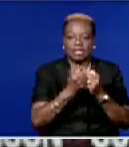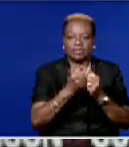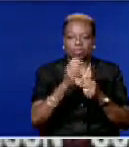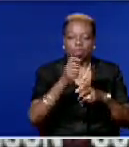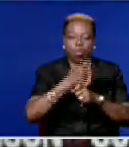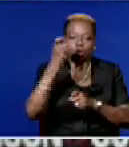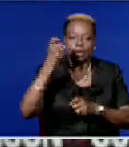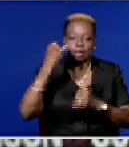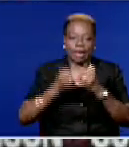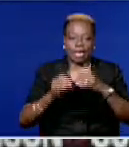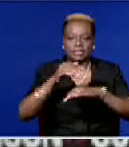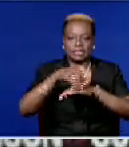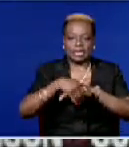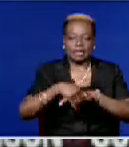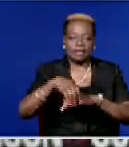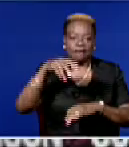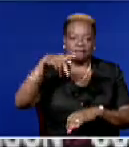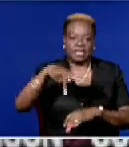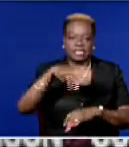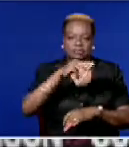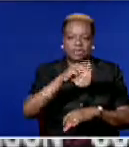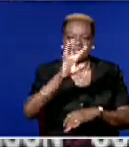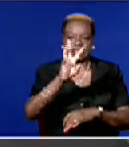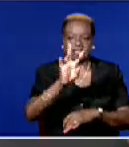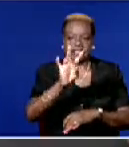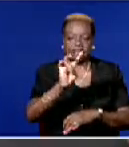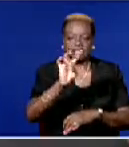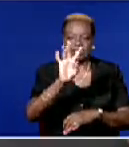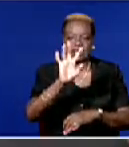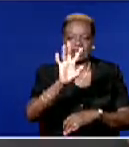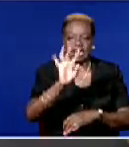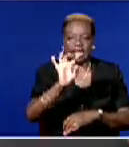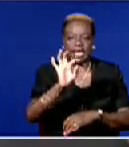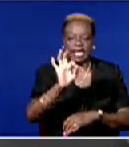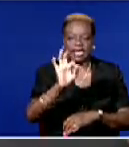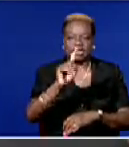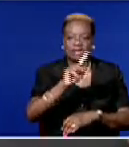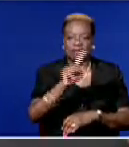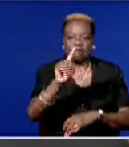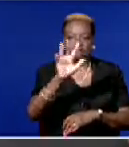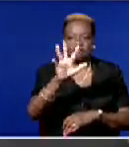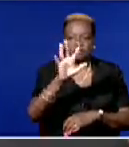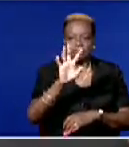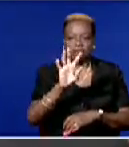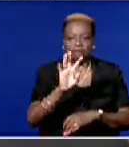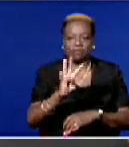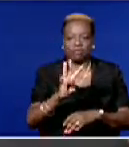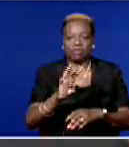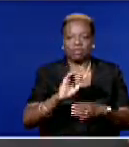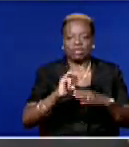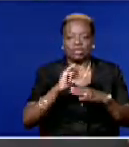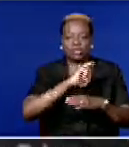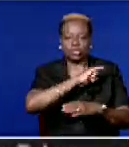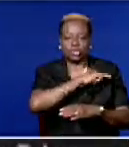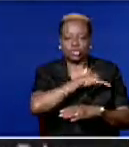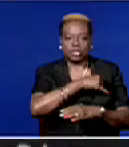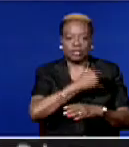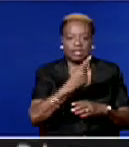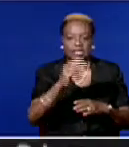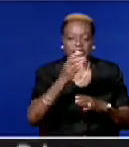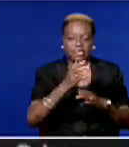the Phoenix Mercury 79-64. Jones finished the game with 13 points and 11 rebounds as the Sun would improve